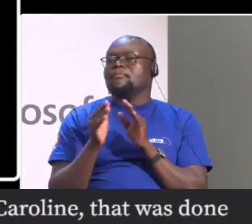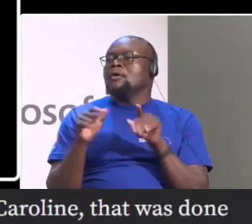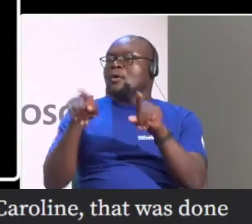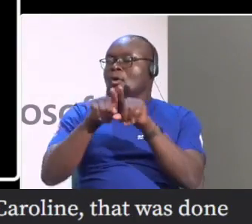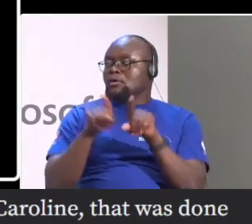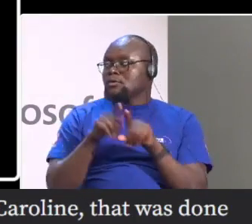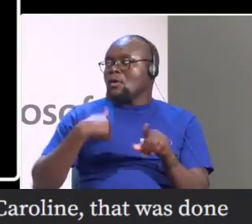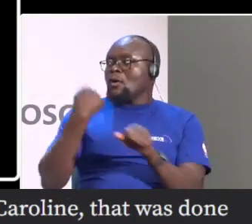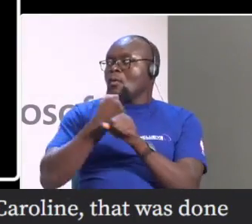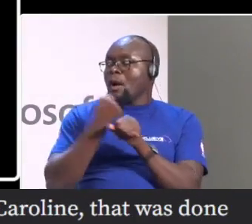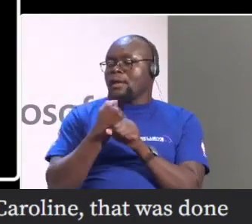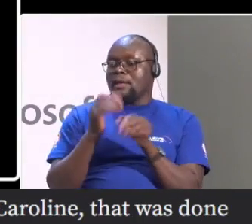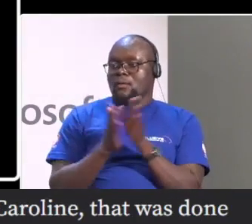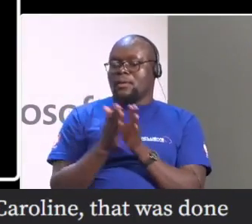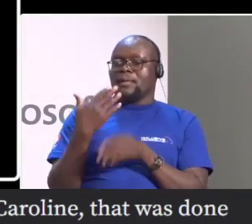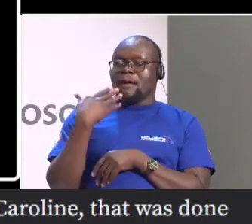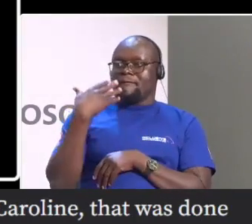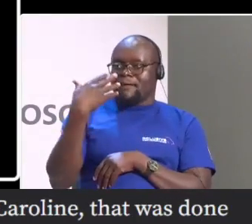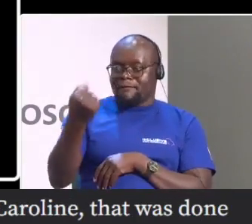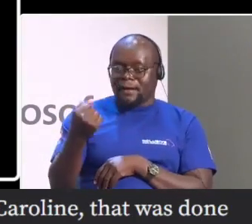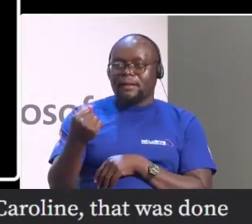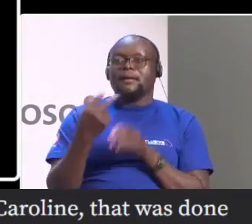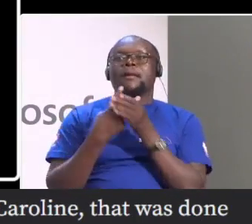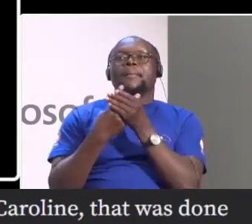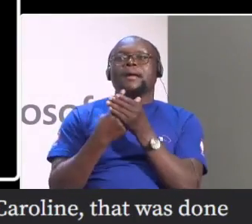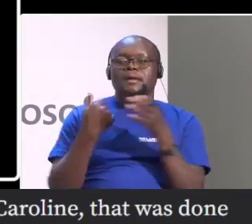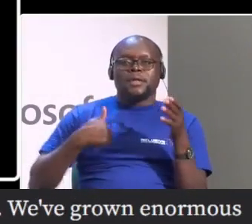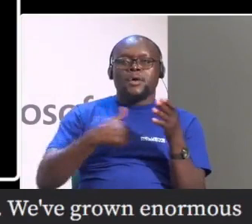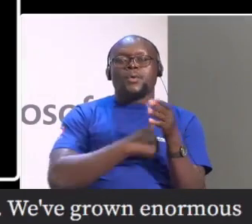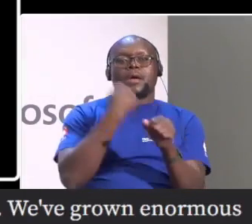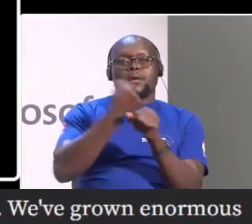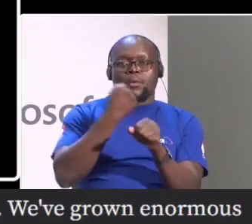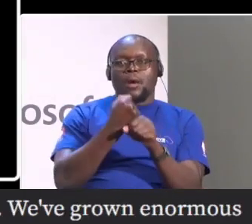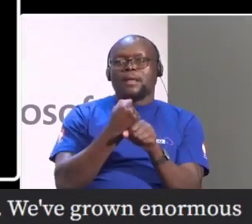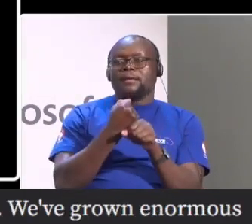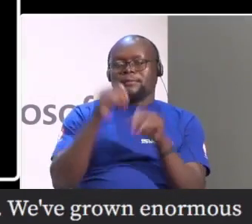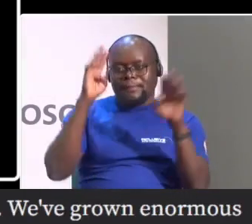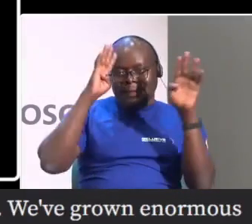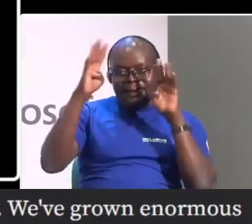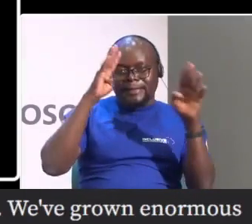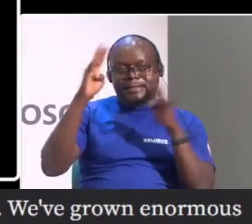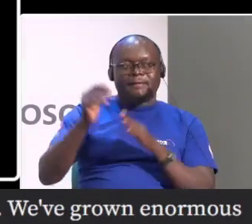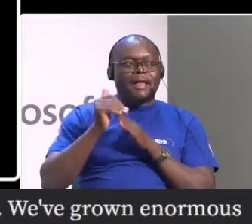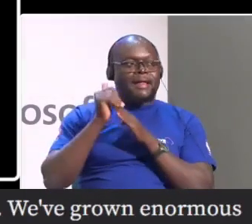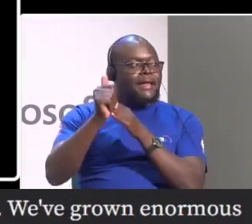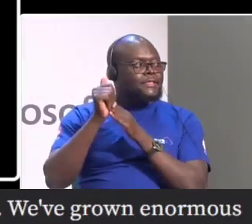And working with our 500 partners, we're working on inclusive leadership,